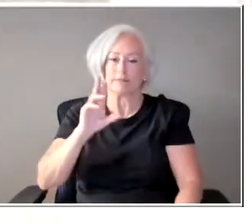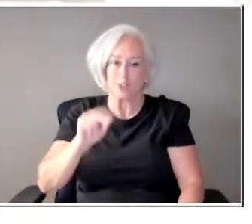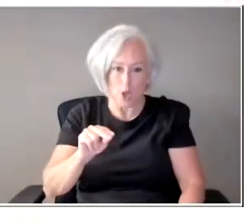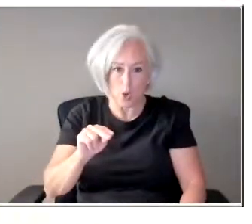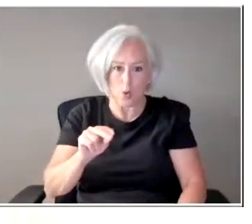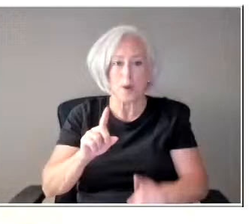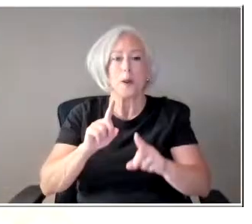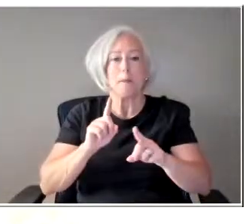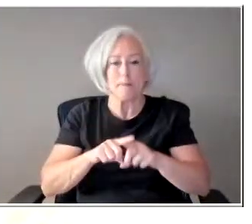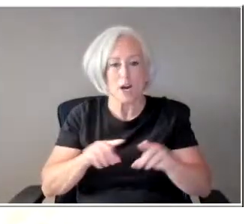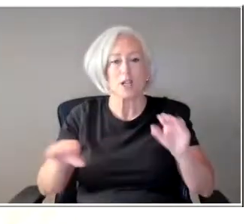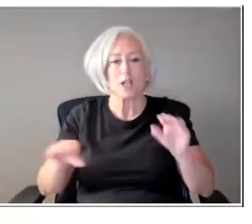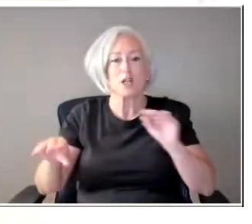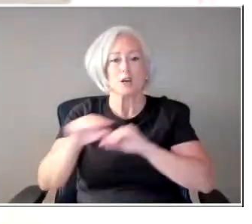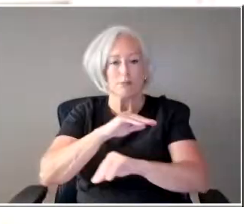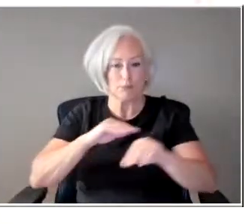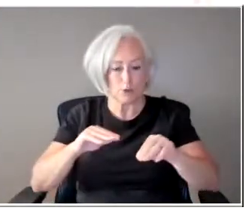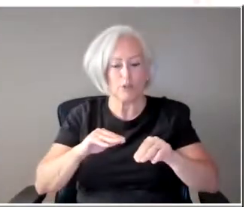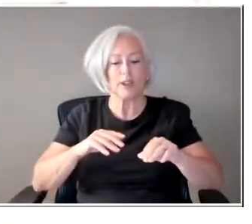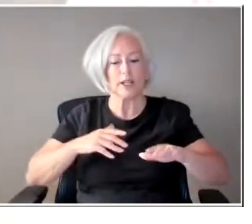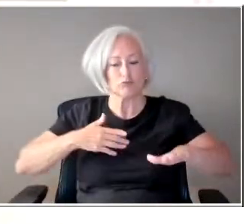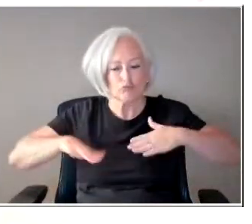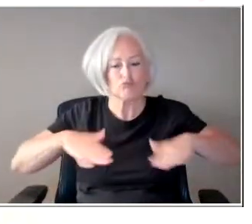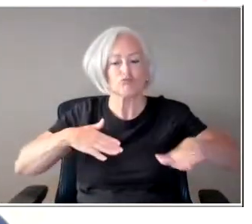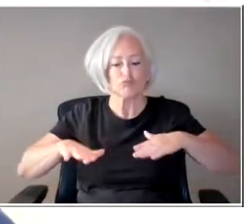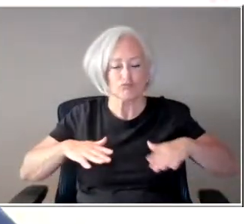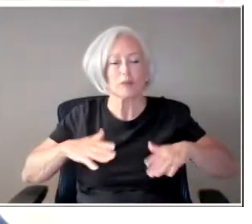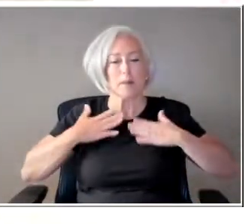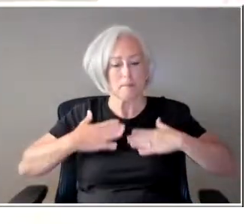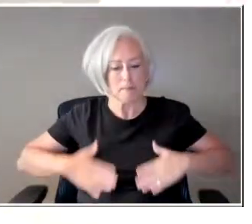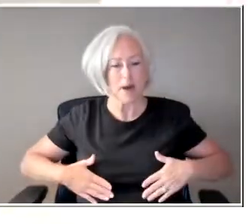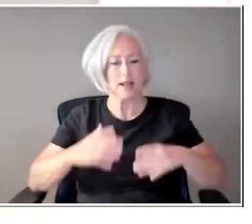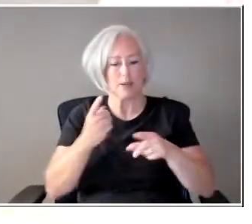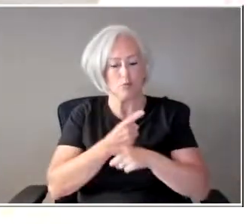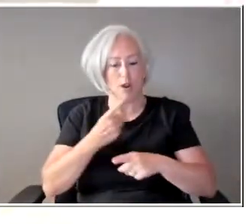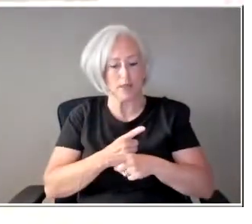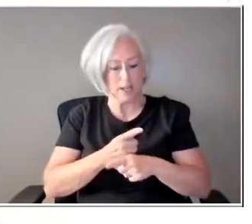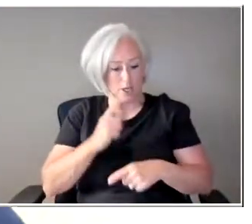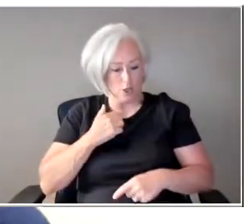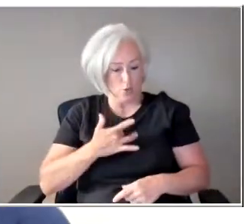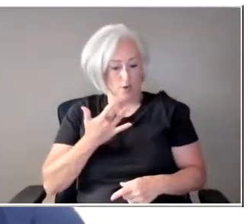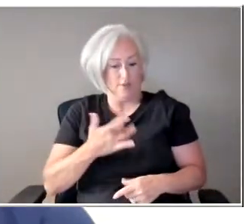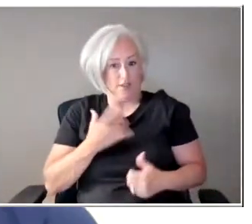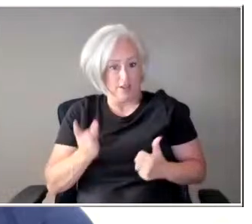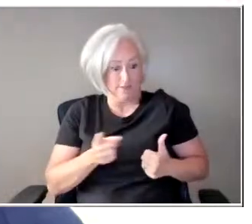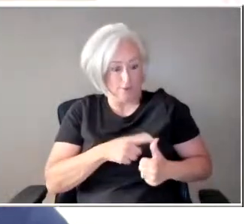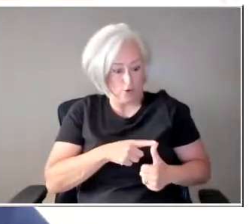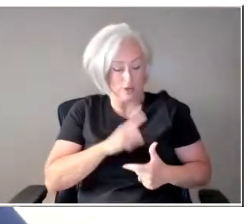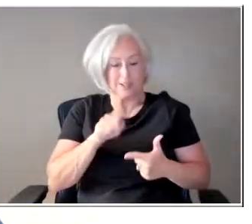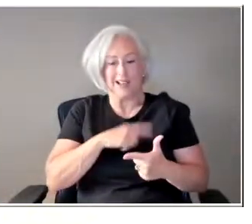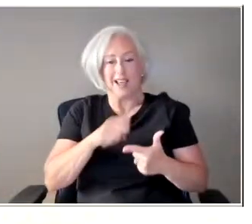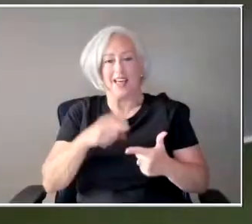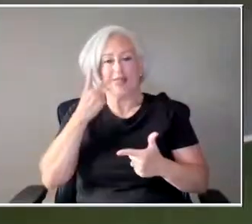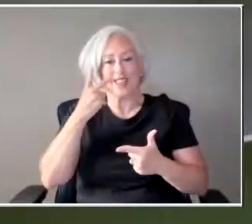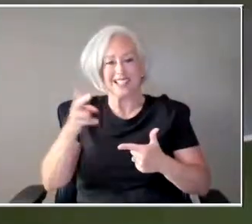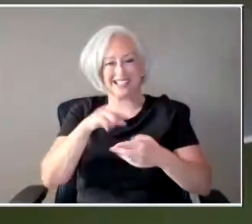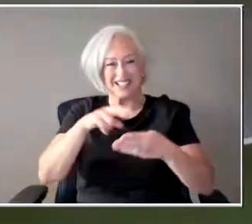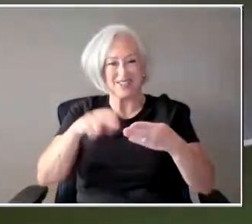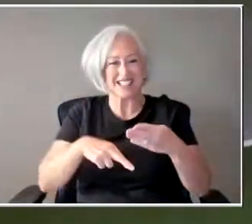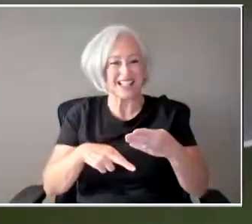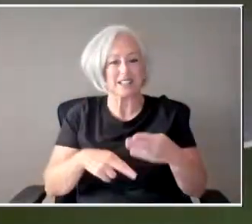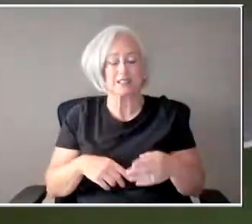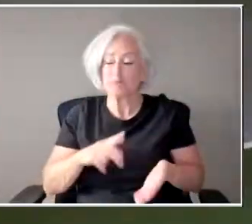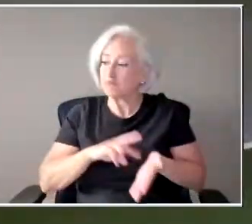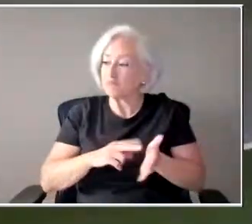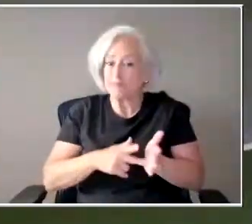world properly, you're going to actually feel it more than see it, and then eventually start to see those results. Well, and again, you don't have to hop in the car